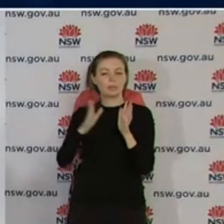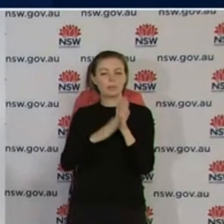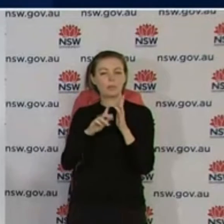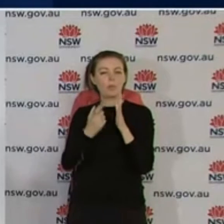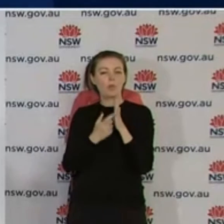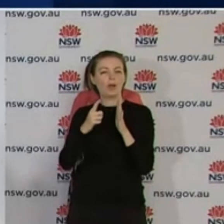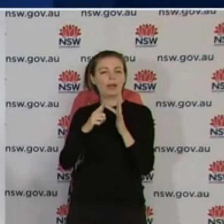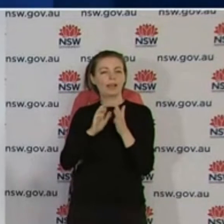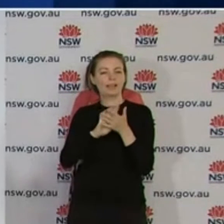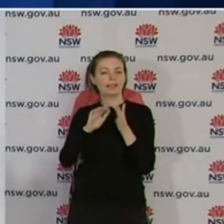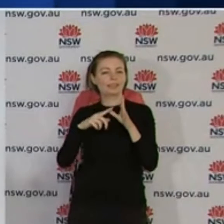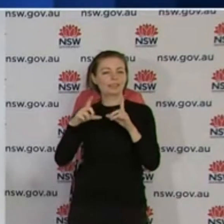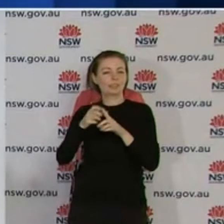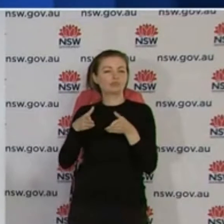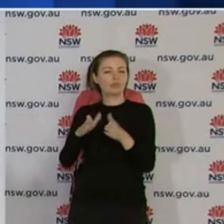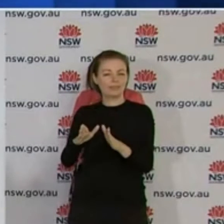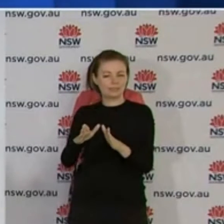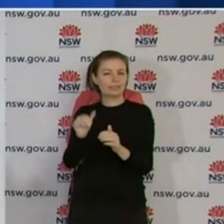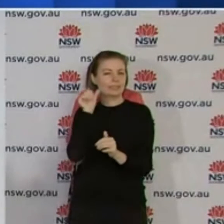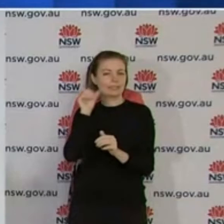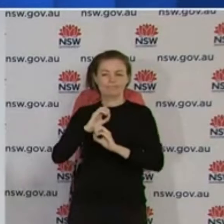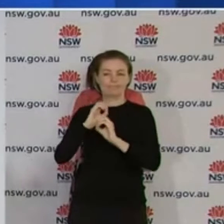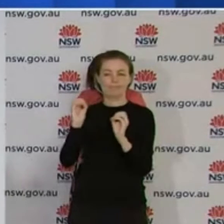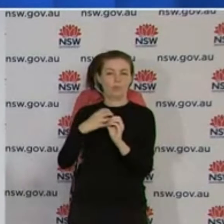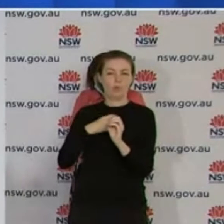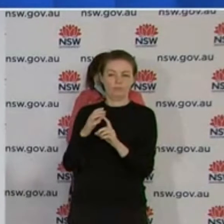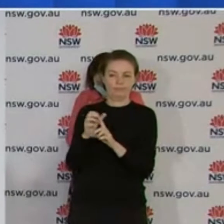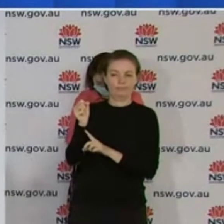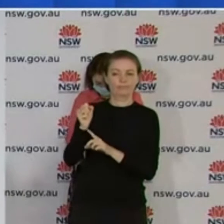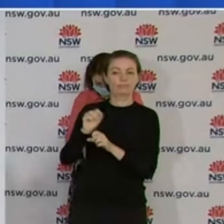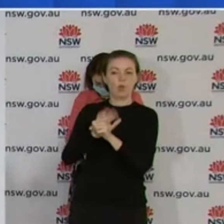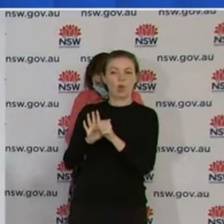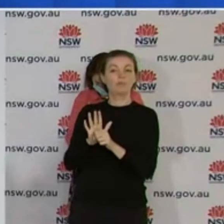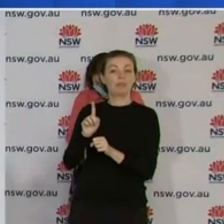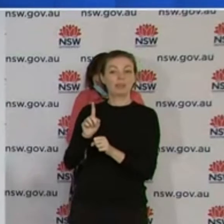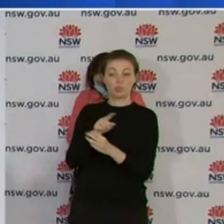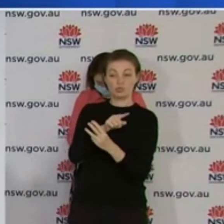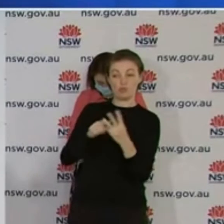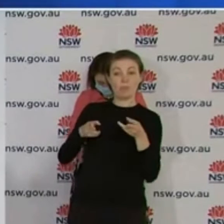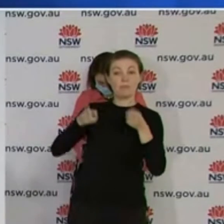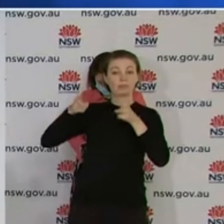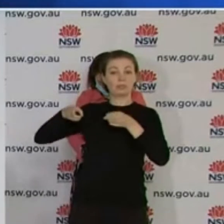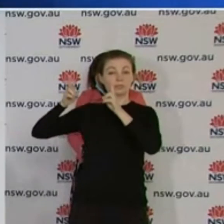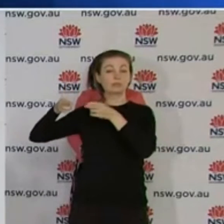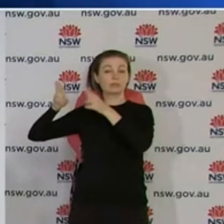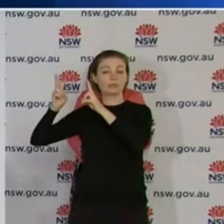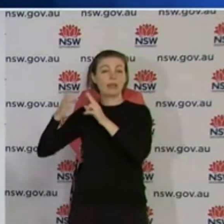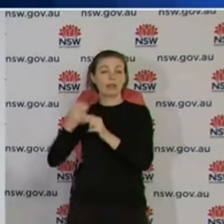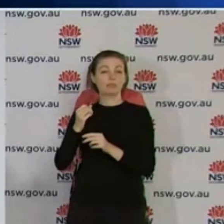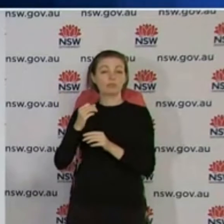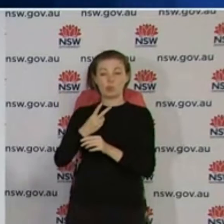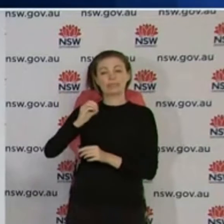Street, Redfern, to 8 o'clock last night. There remain 20 cases across these 3 buildings, which are home to more